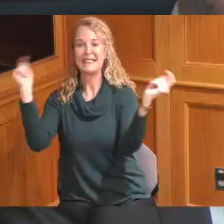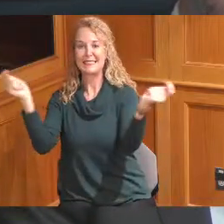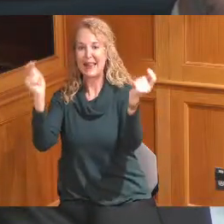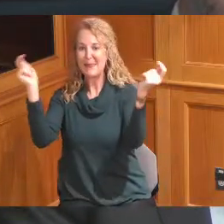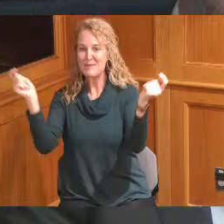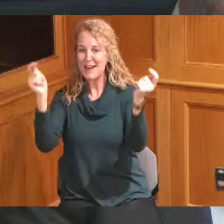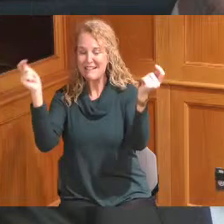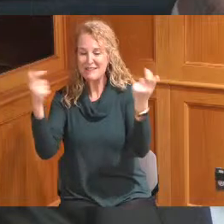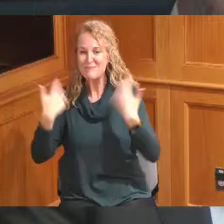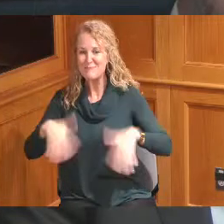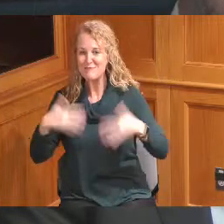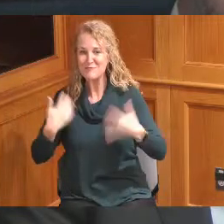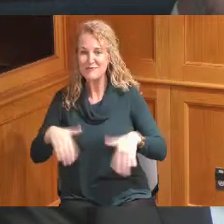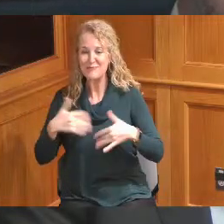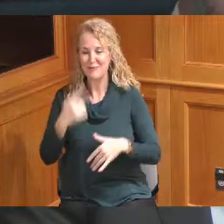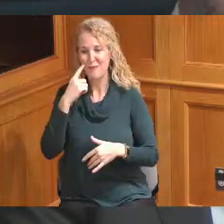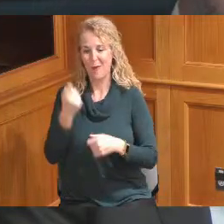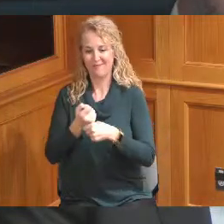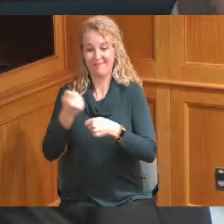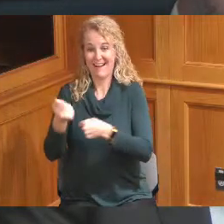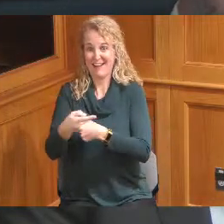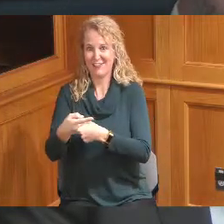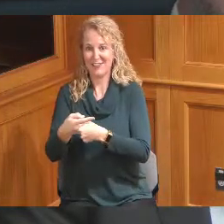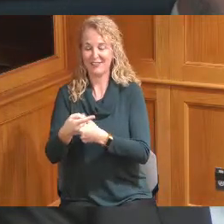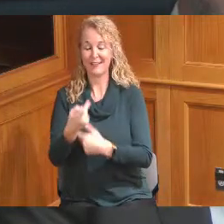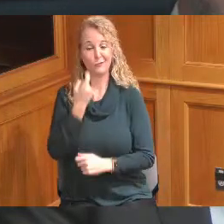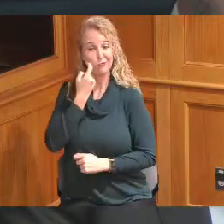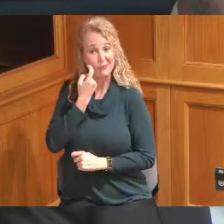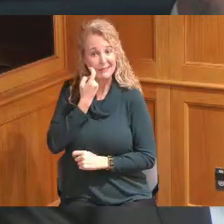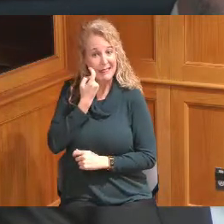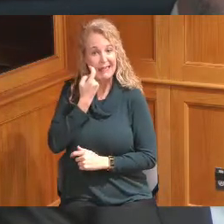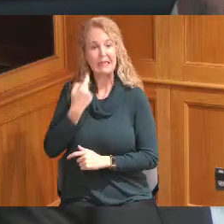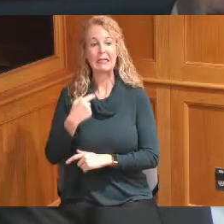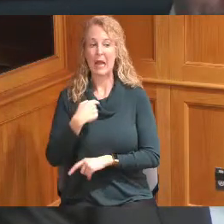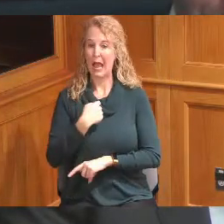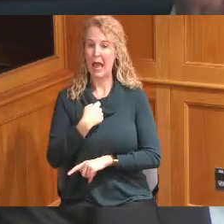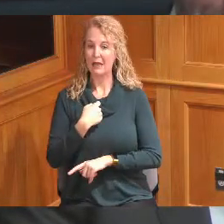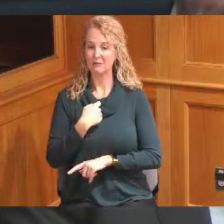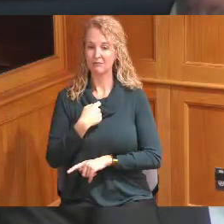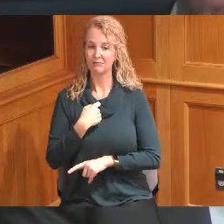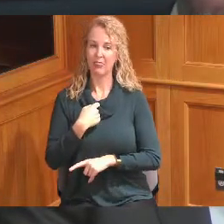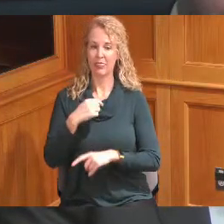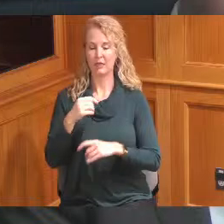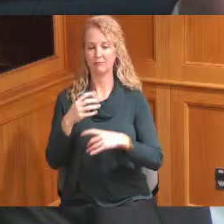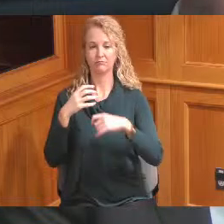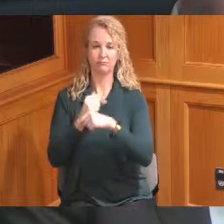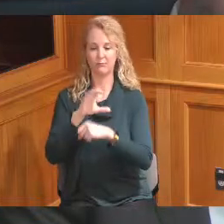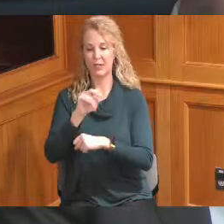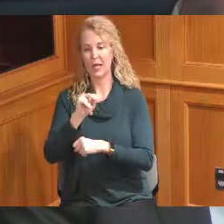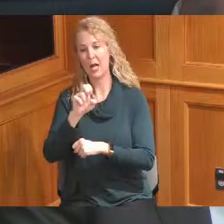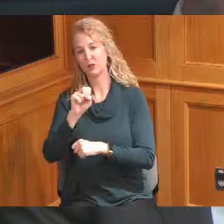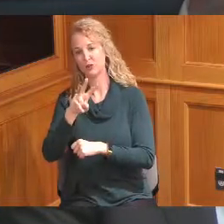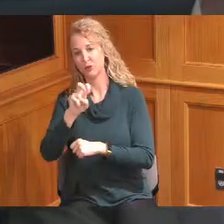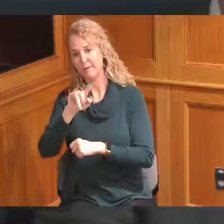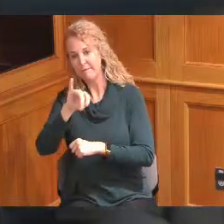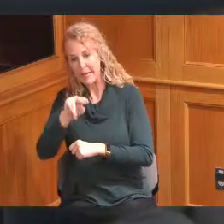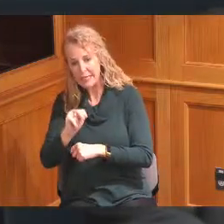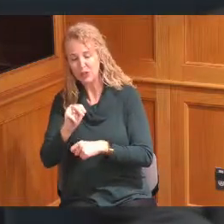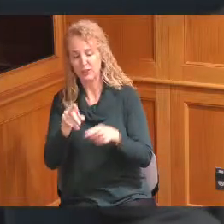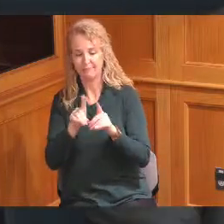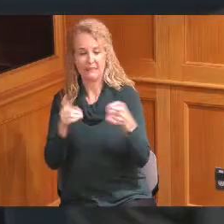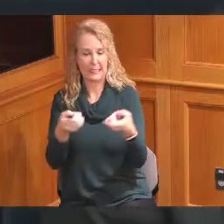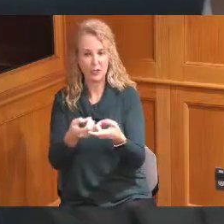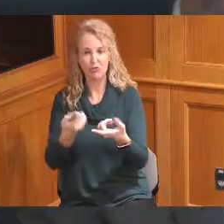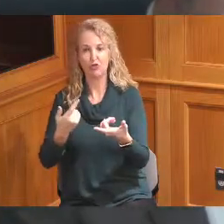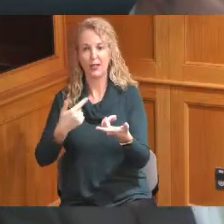their members for their next terms. And most recently, I did the Conservation District, which is a Hamilton County entity, and